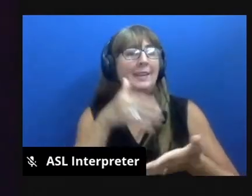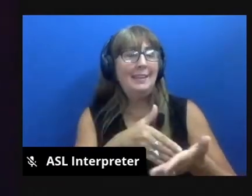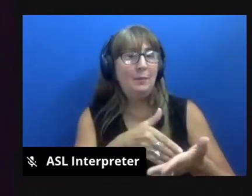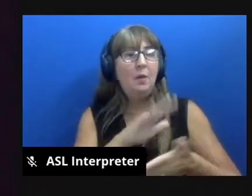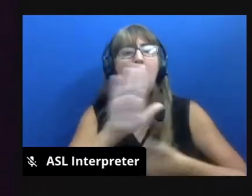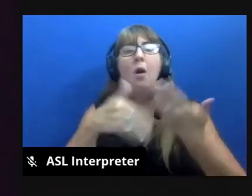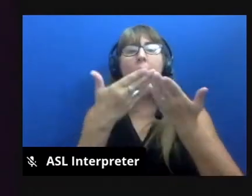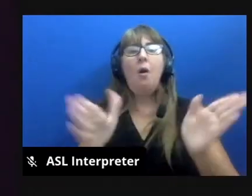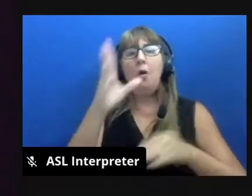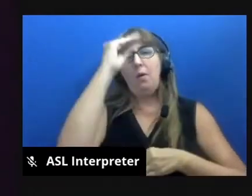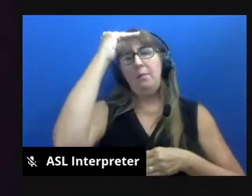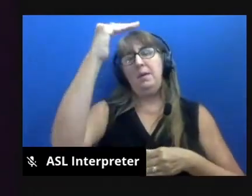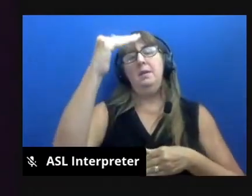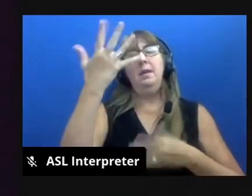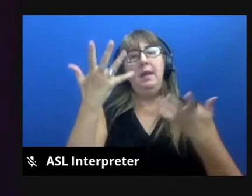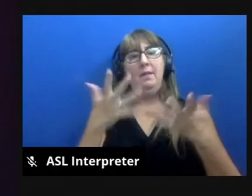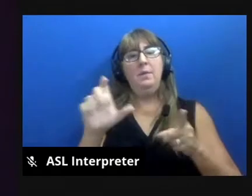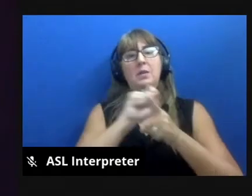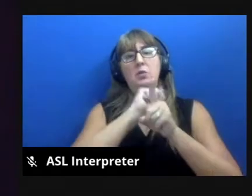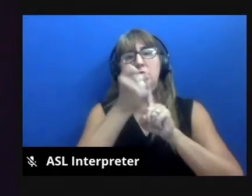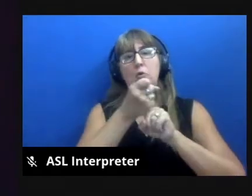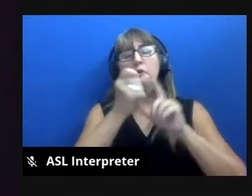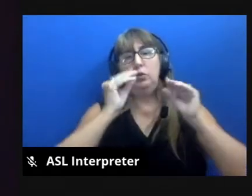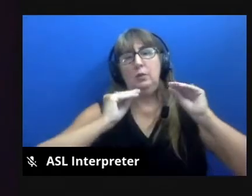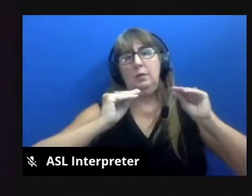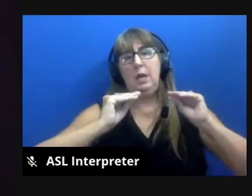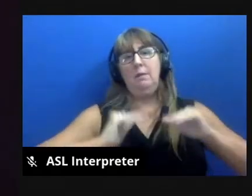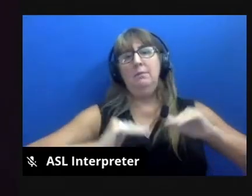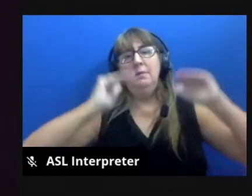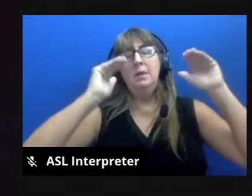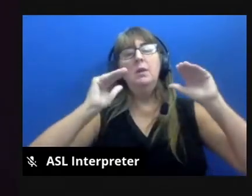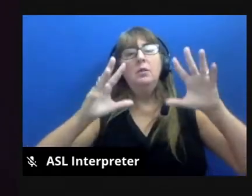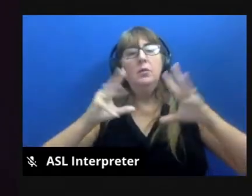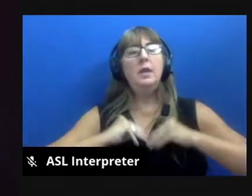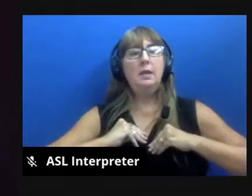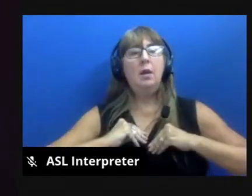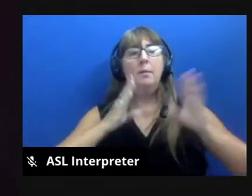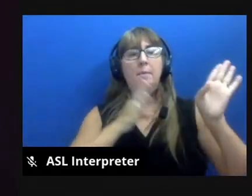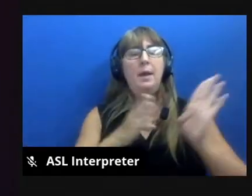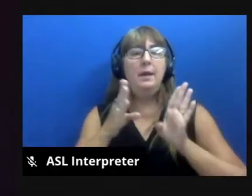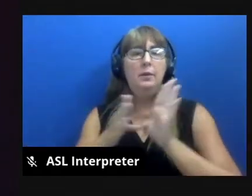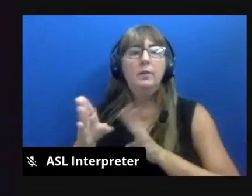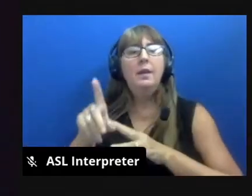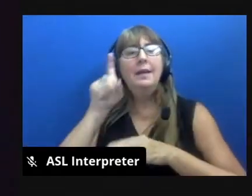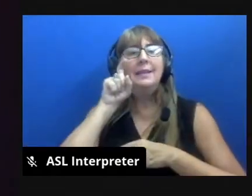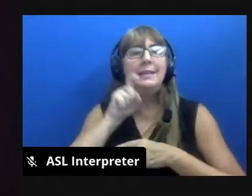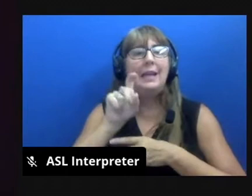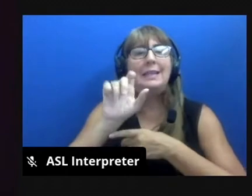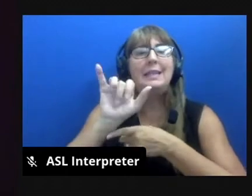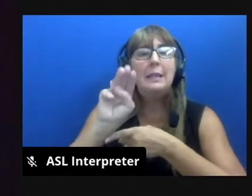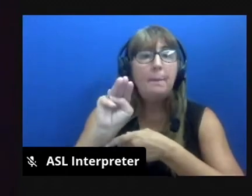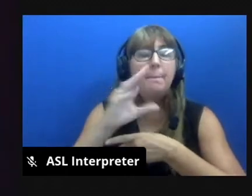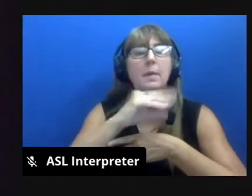been socialized to take on patterns of sexism and male domination. And remember, all men